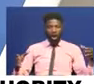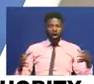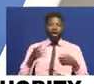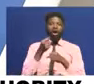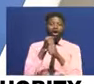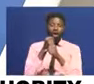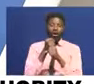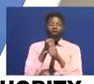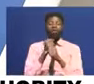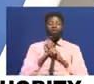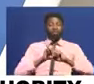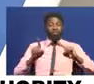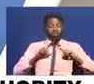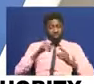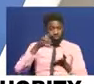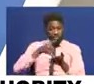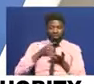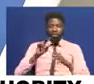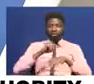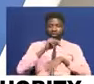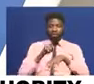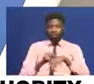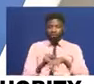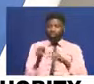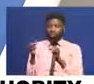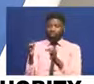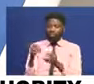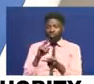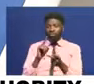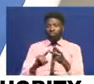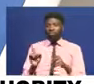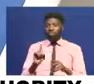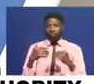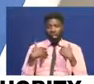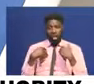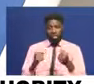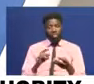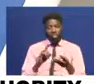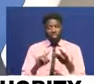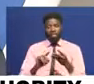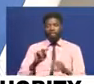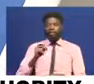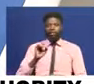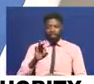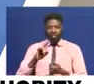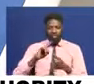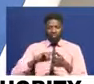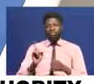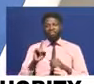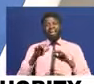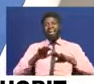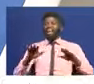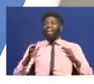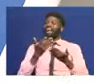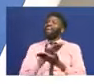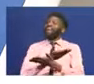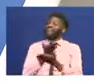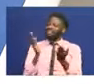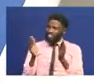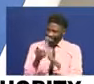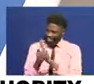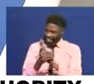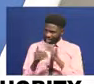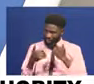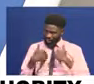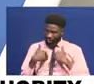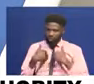National Treasury. We had got people from the Ministry of Health, from NHIF itself, Ministry of Land. So any area where they could be able to co-opt expertise that is required,